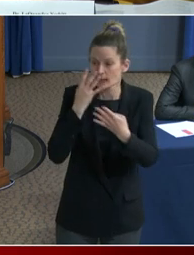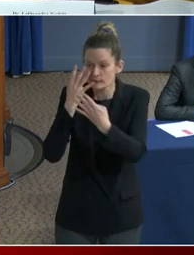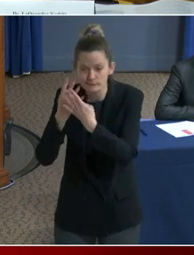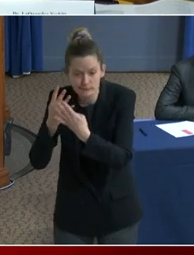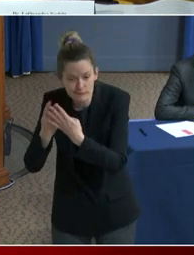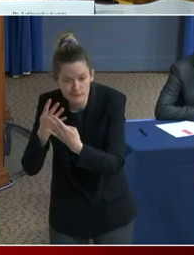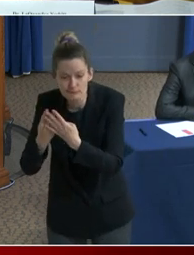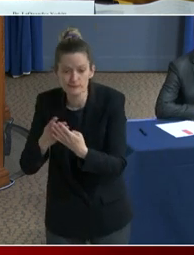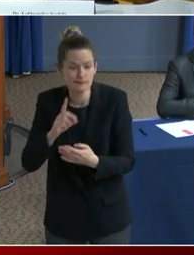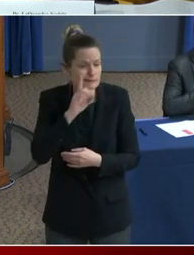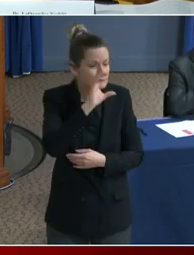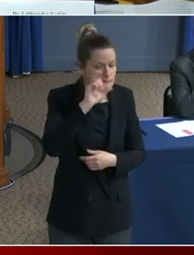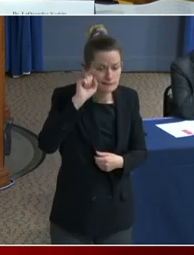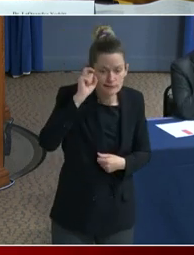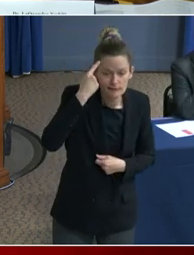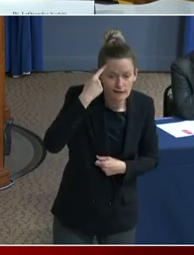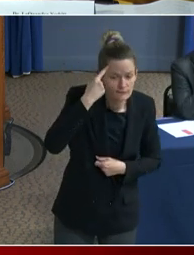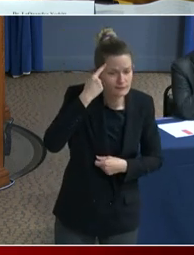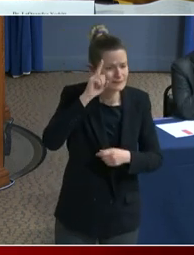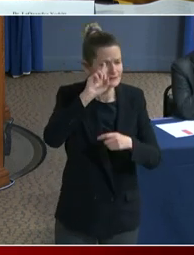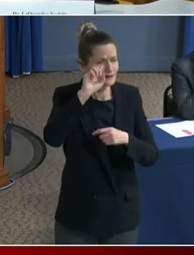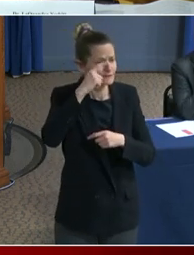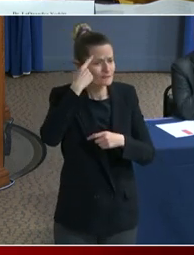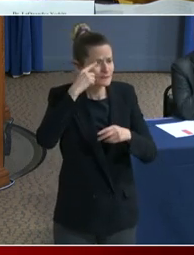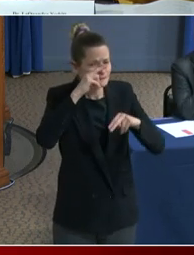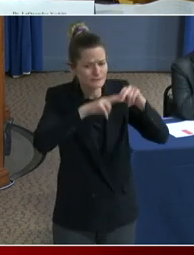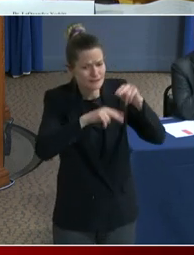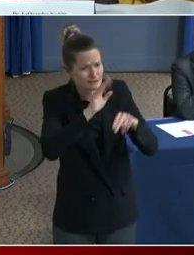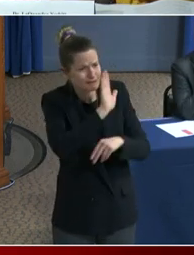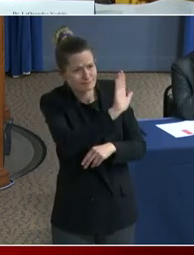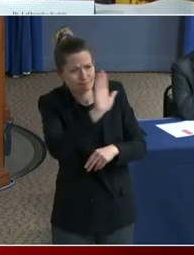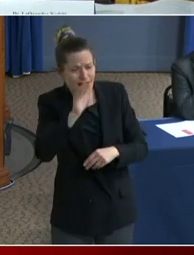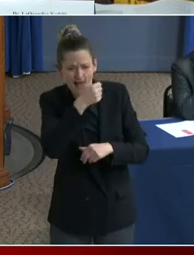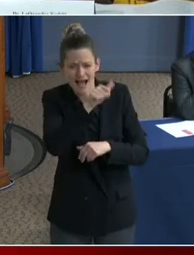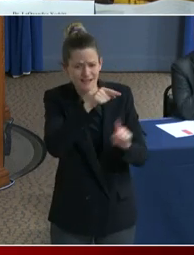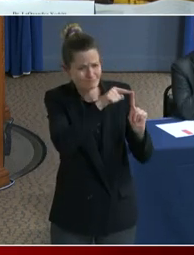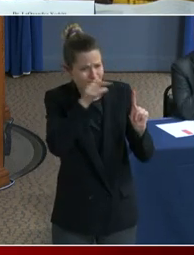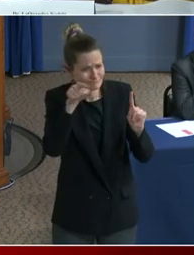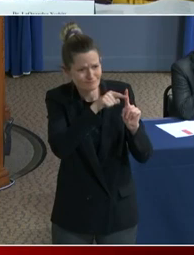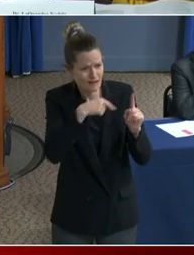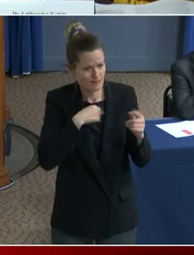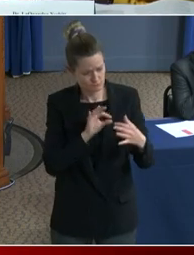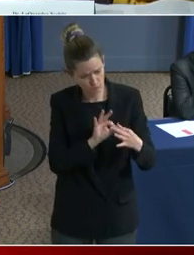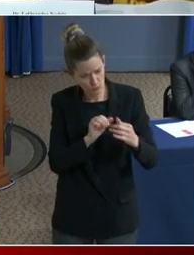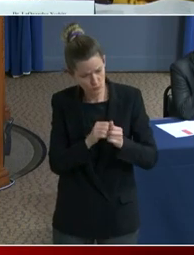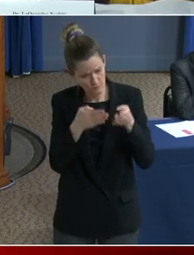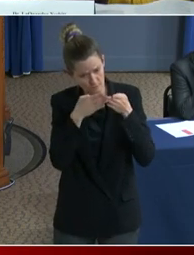there's direct interaction between employees and the public.